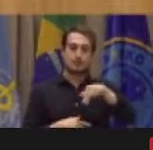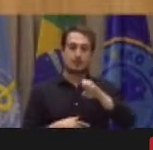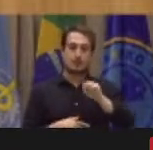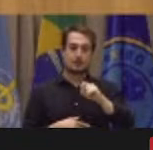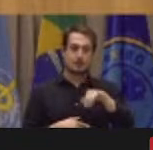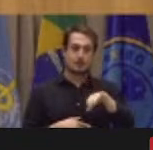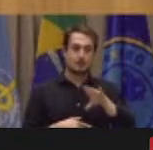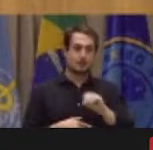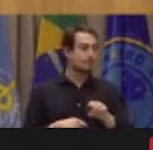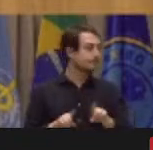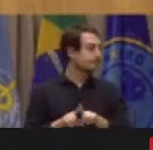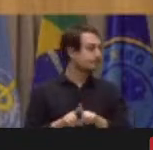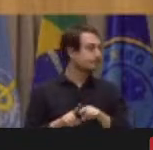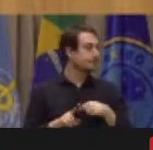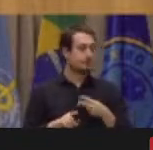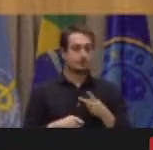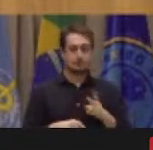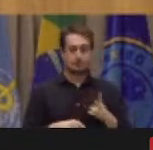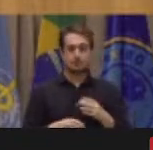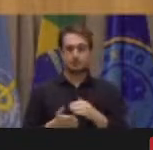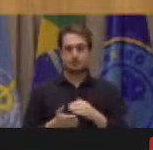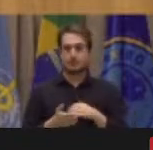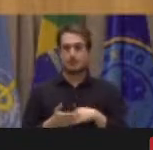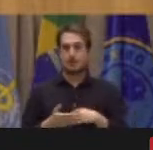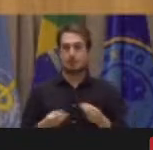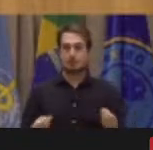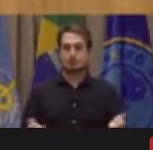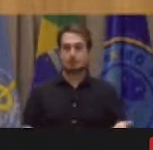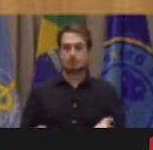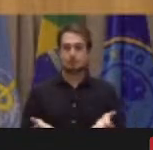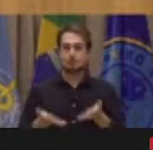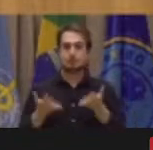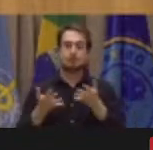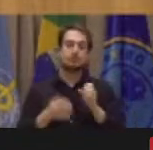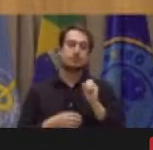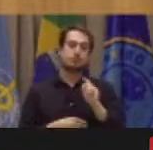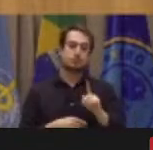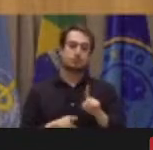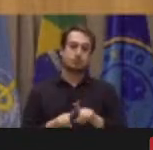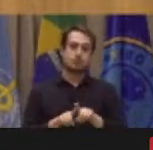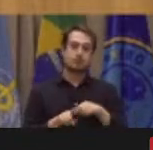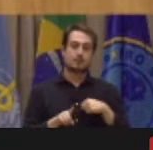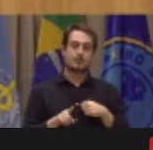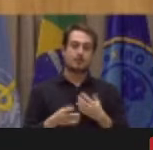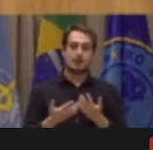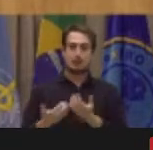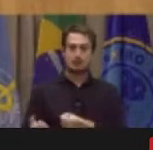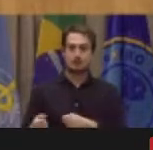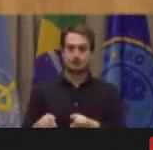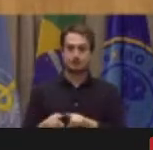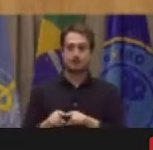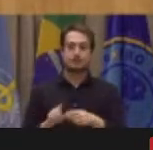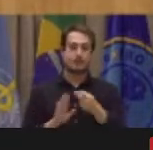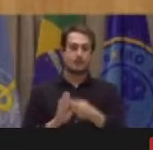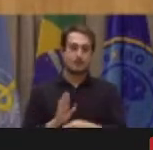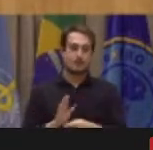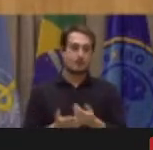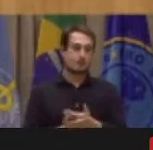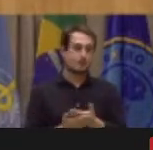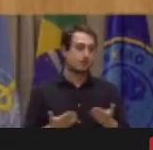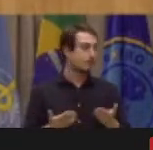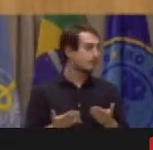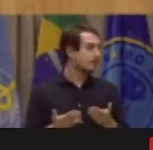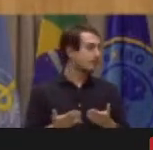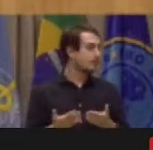Nésio because he was the one that immediately said yes and to the